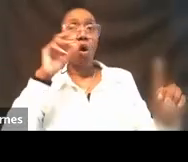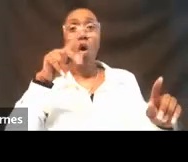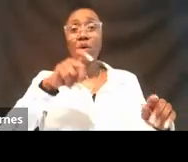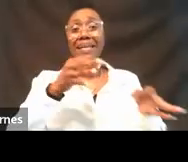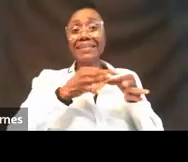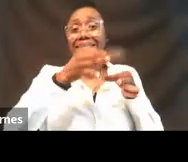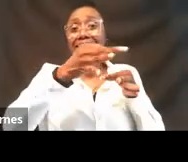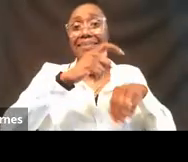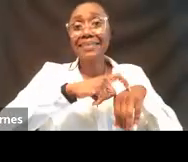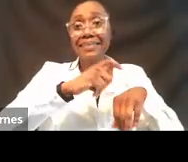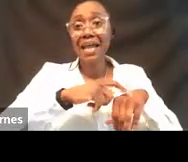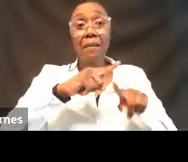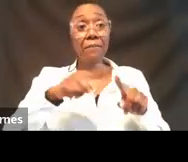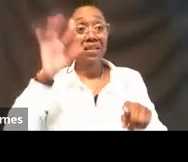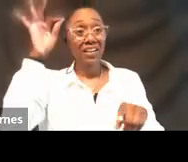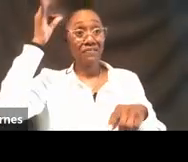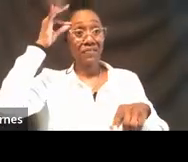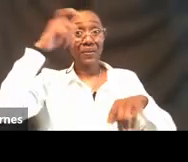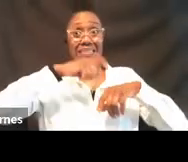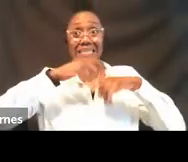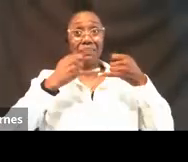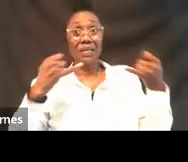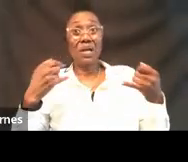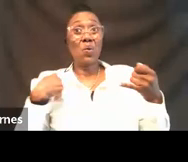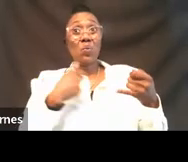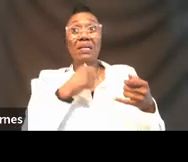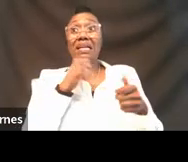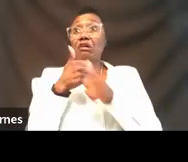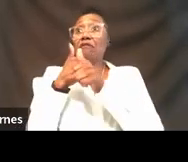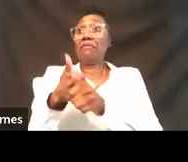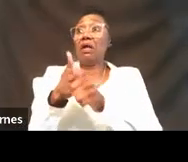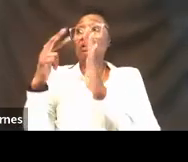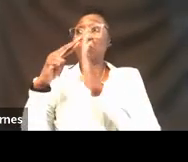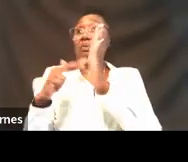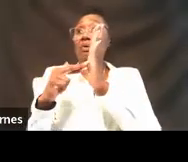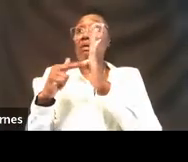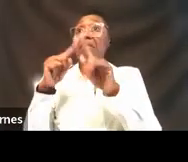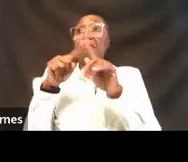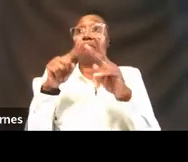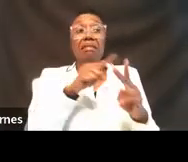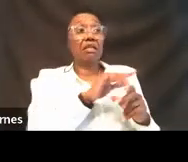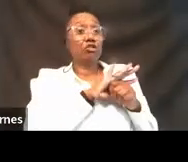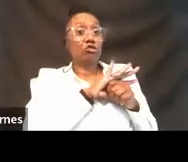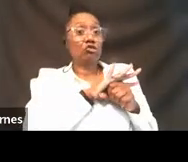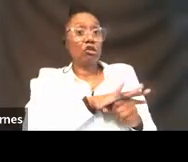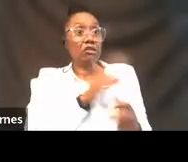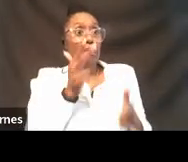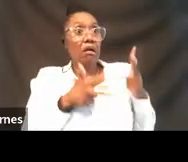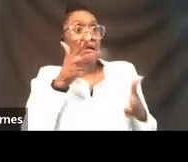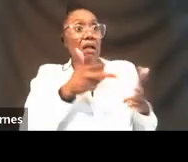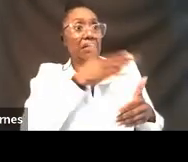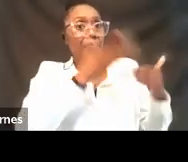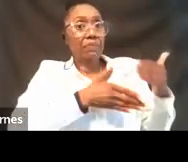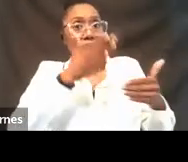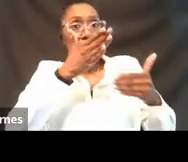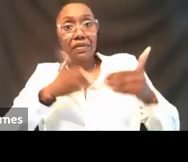against a federal guideline where we're like, oh God, we're going to be out of compliance. And then here comes the stress and the rush to get it done and the possibility